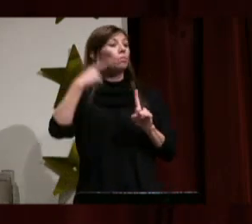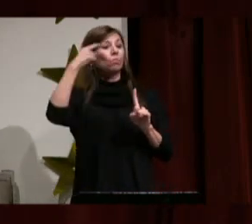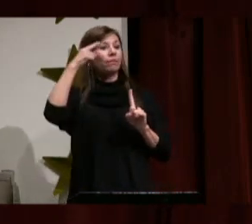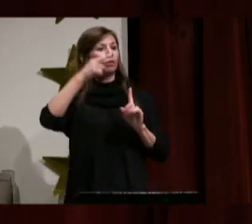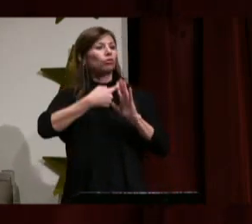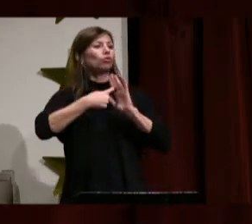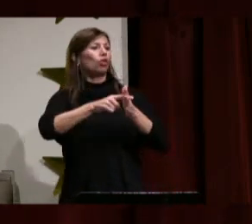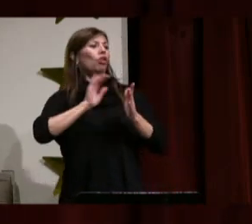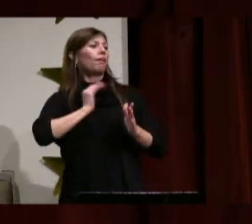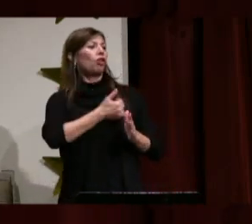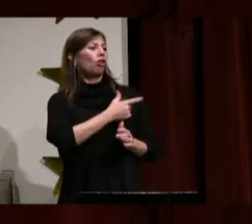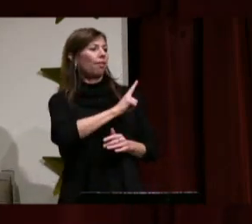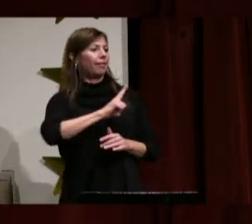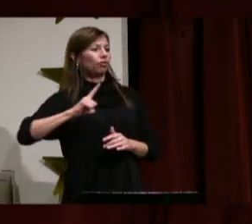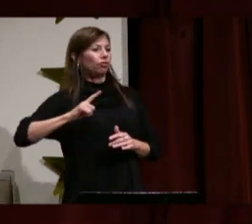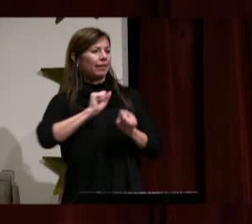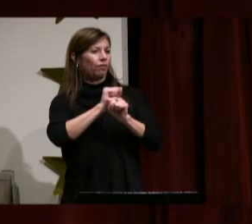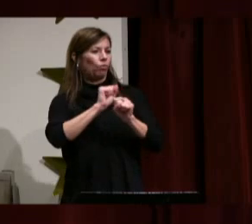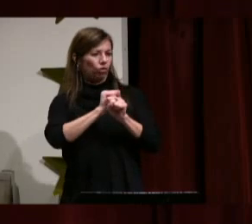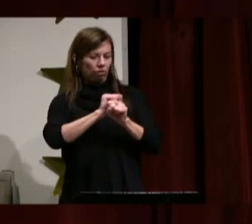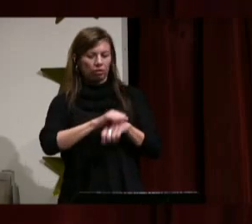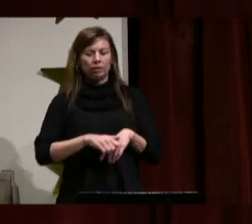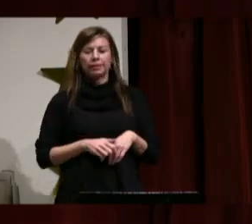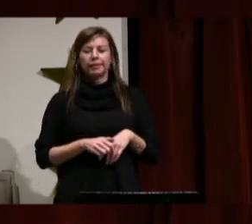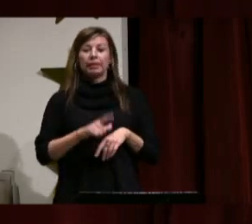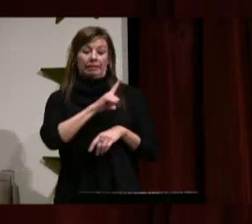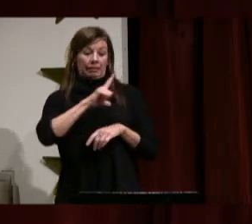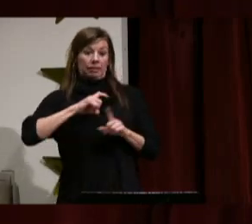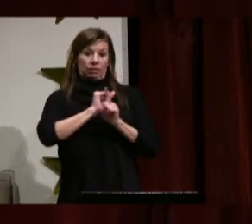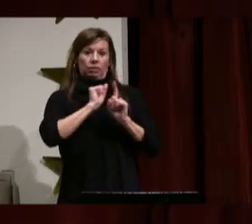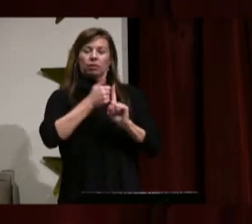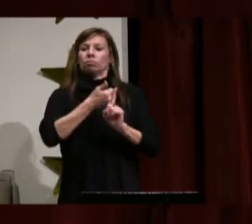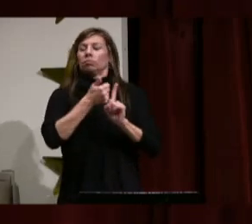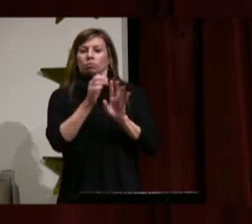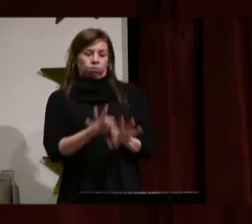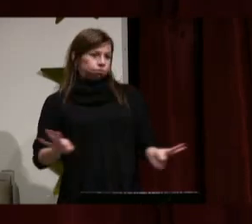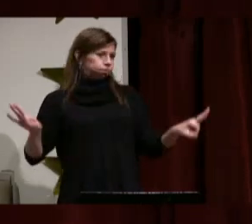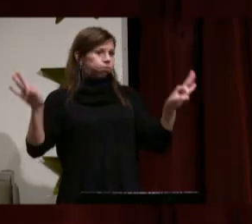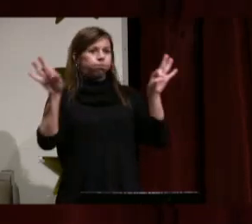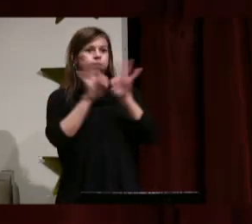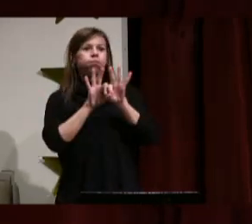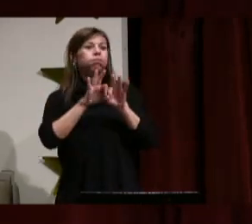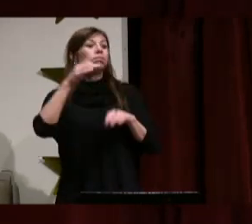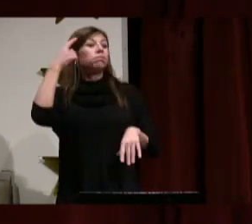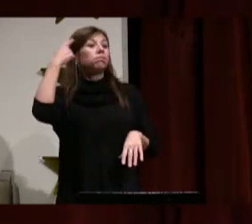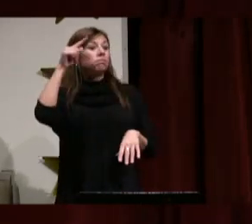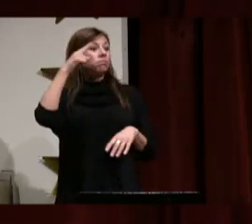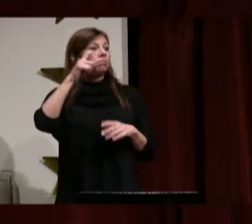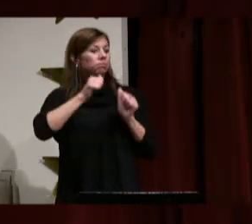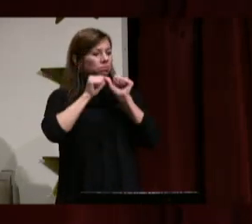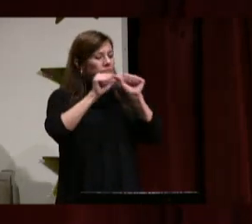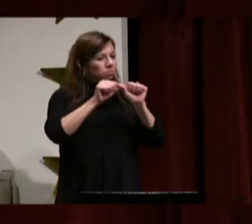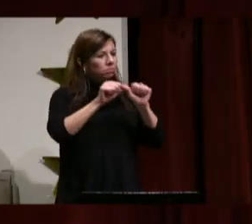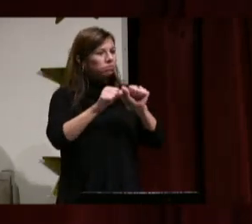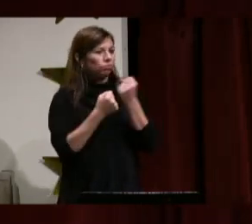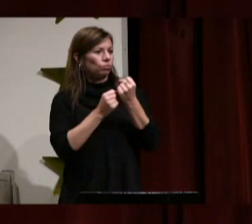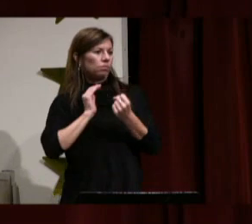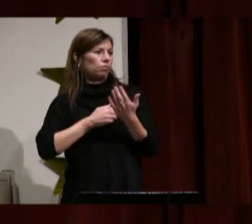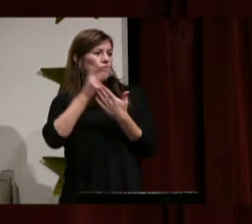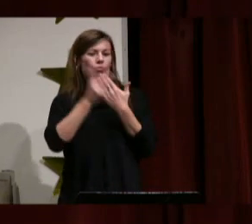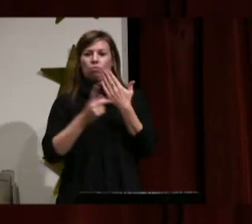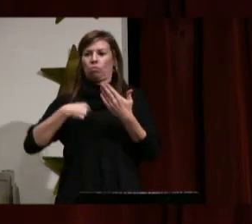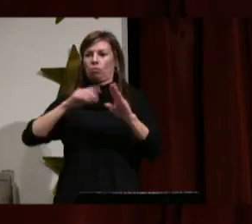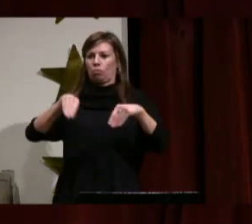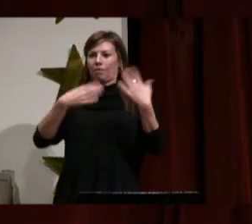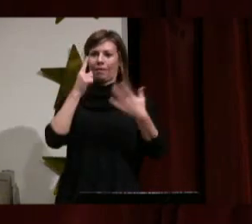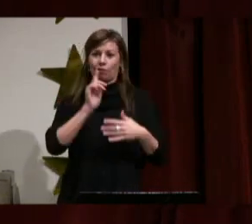our legislative work. And the legislative work is really important in terms of continuing to support the programs that we provide for